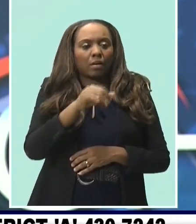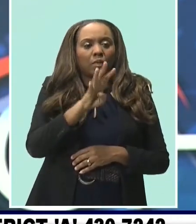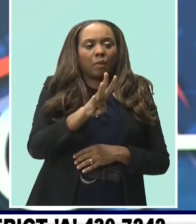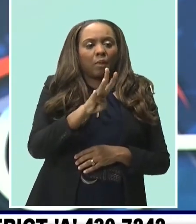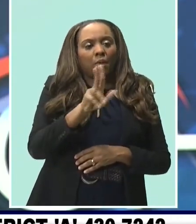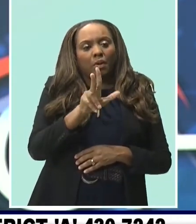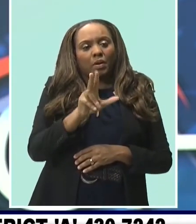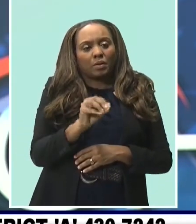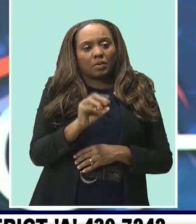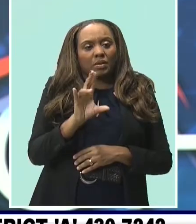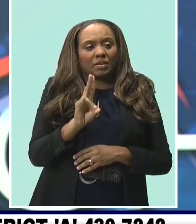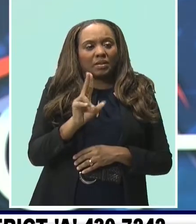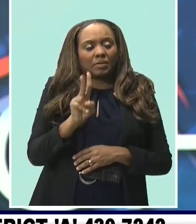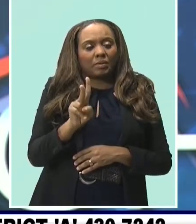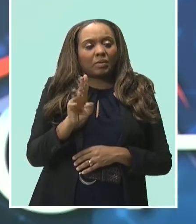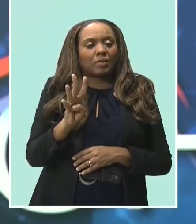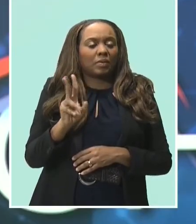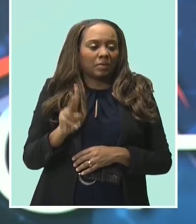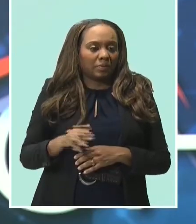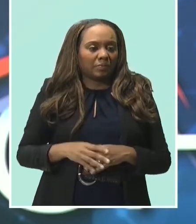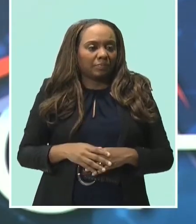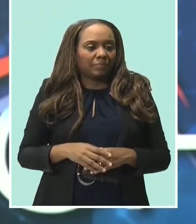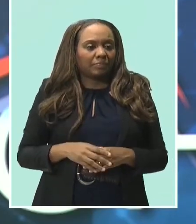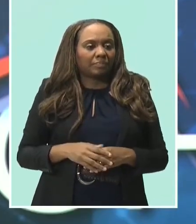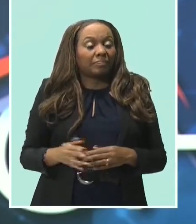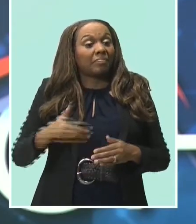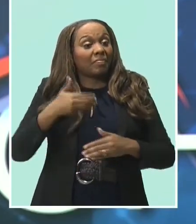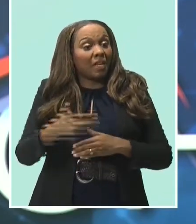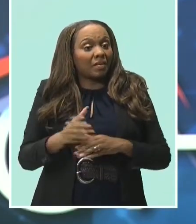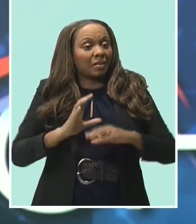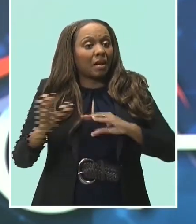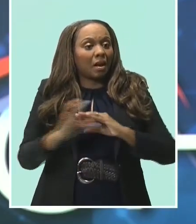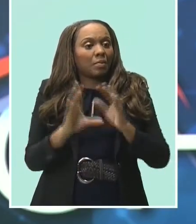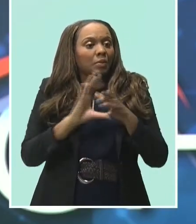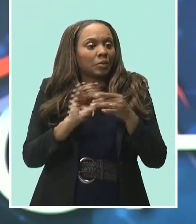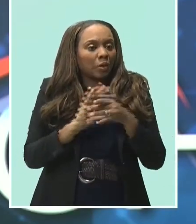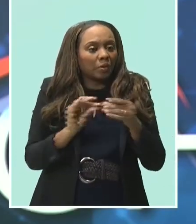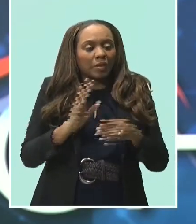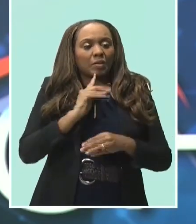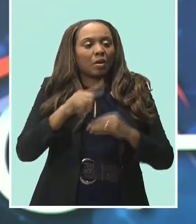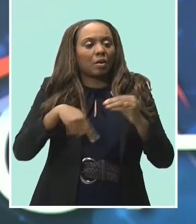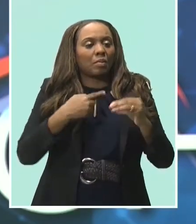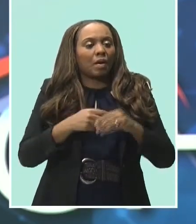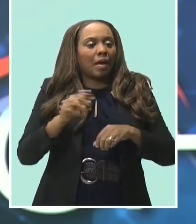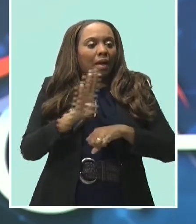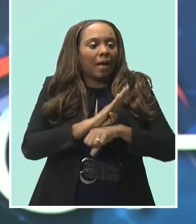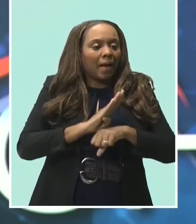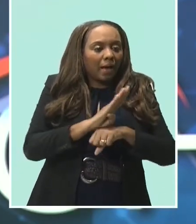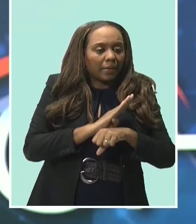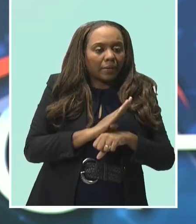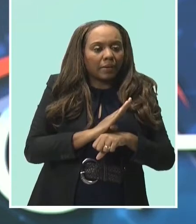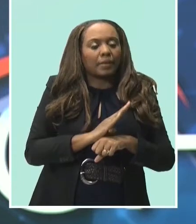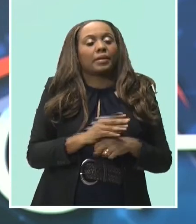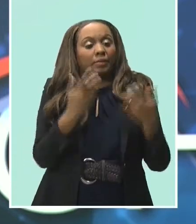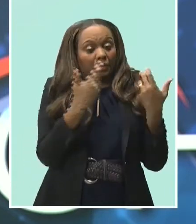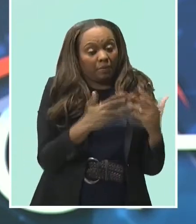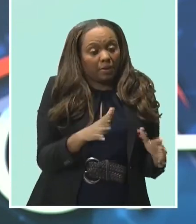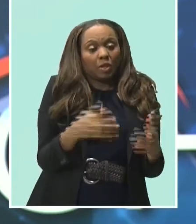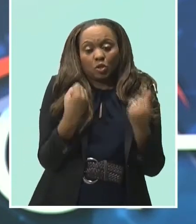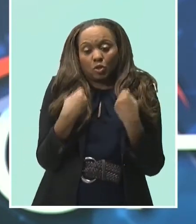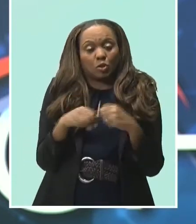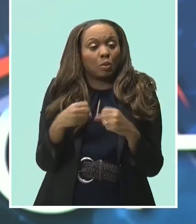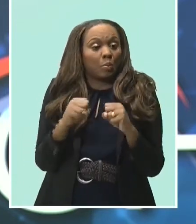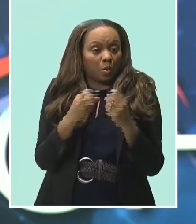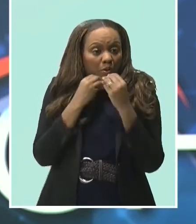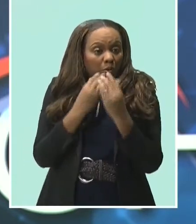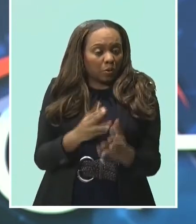430-7242, or any police station. Well, straight ahead in regional news, 4 members of Antigua and Barbuda's security forces charged